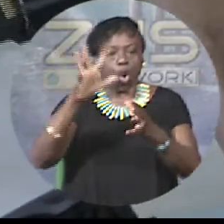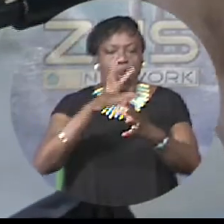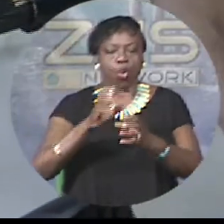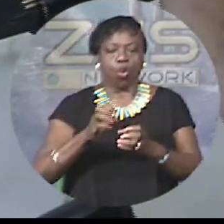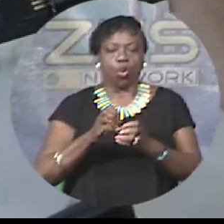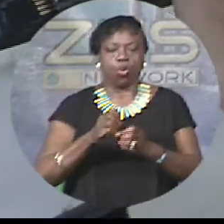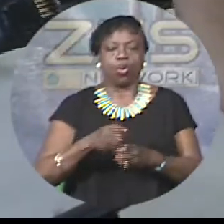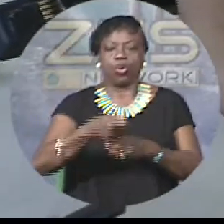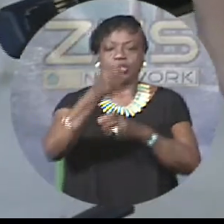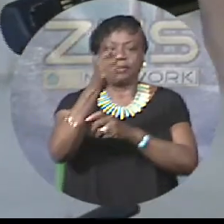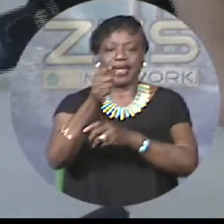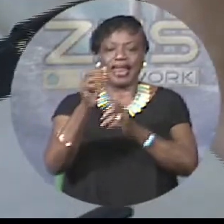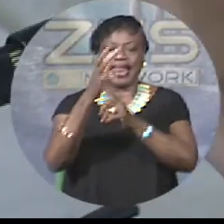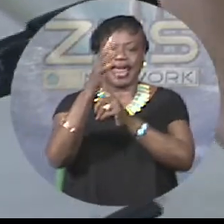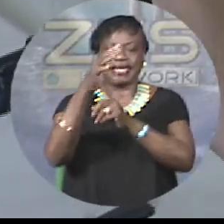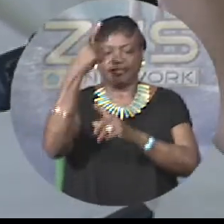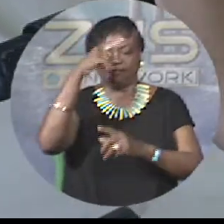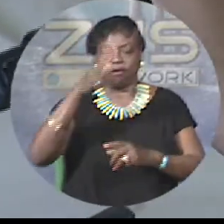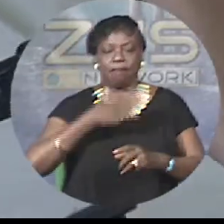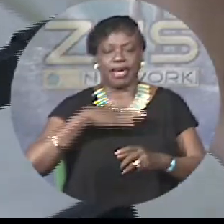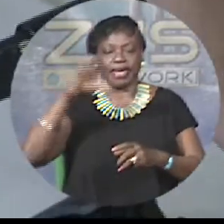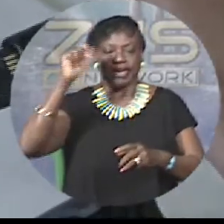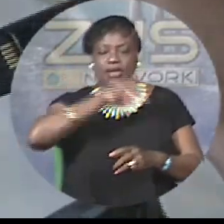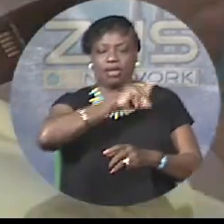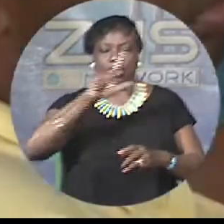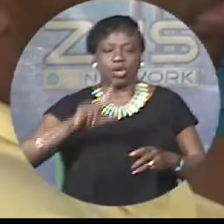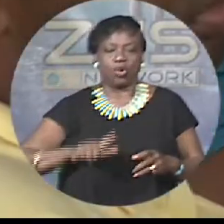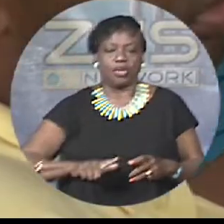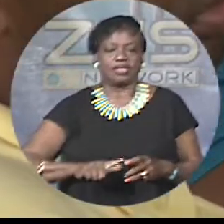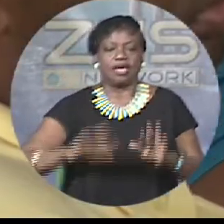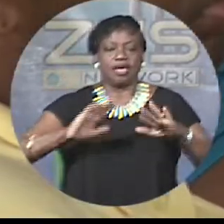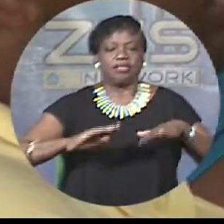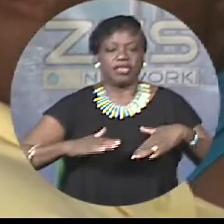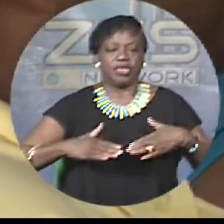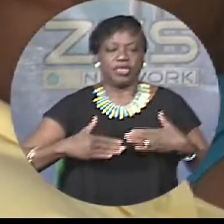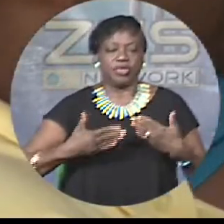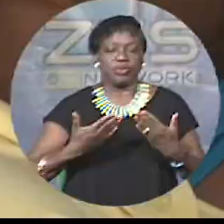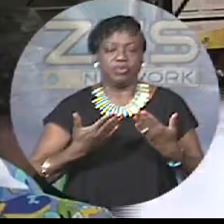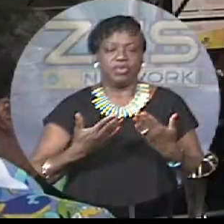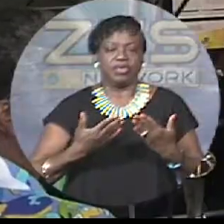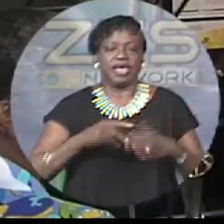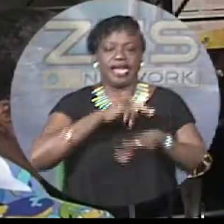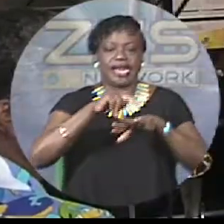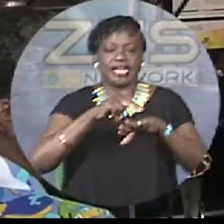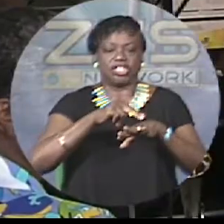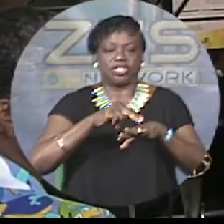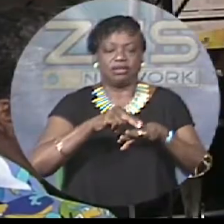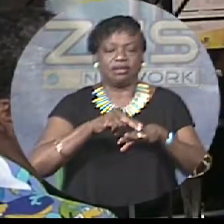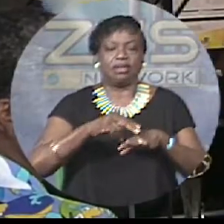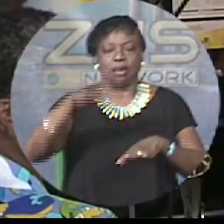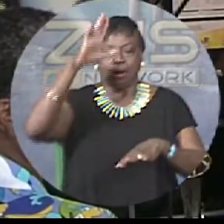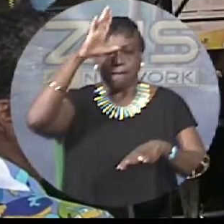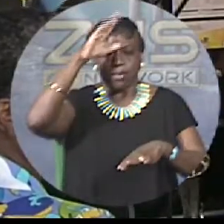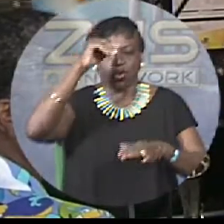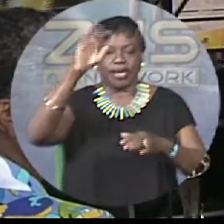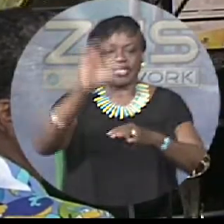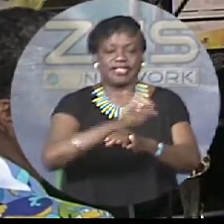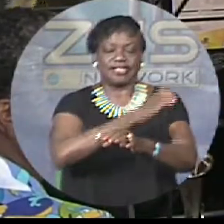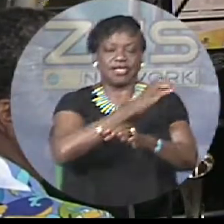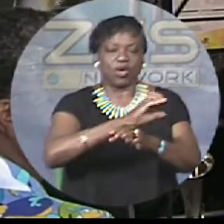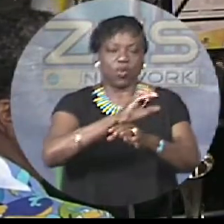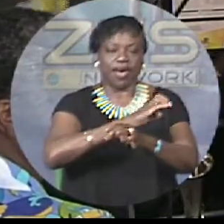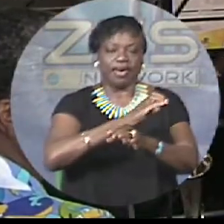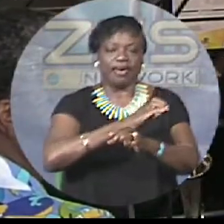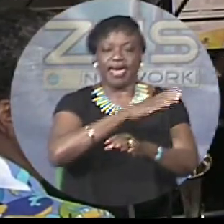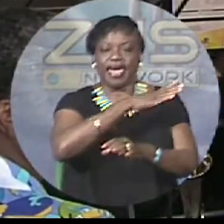my Lord. The youthful crowd enjoyed selections from the National Boys Choir, National Youth Orchestra, and renditions that spoke to Bahamian